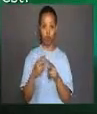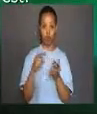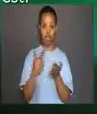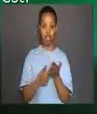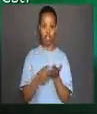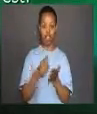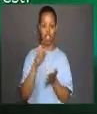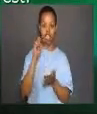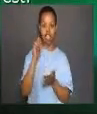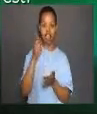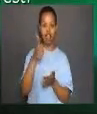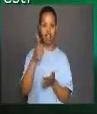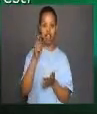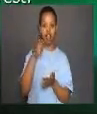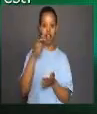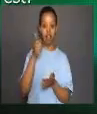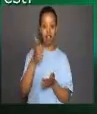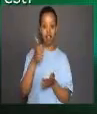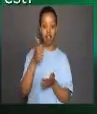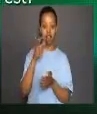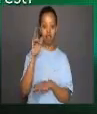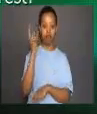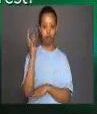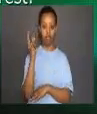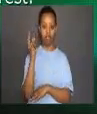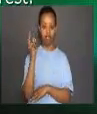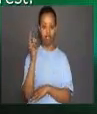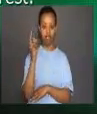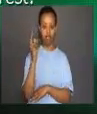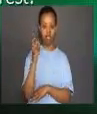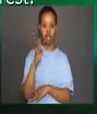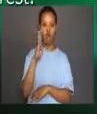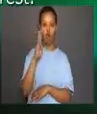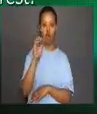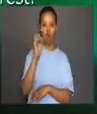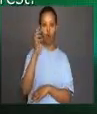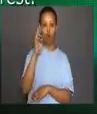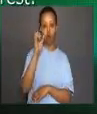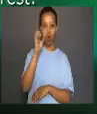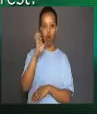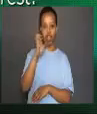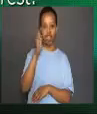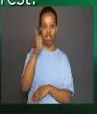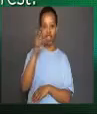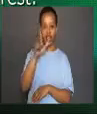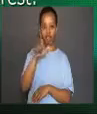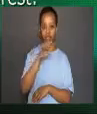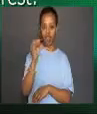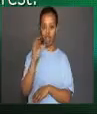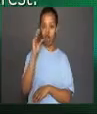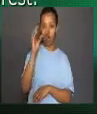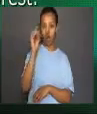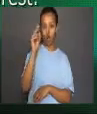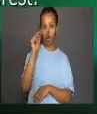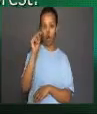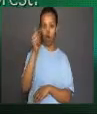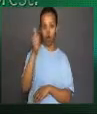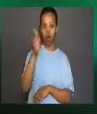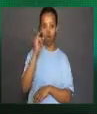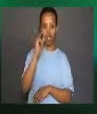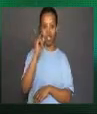the taiga forest are the boreal forest and the coniferous